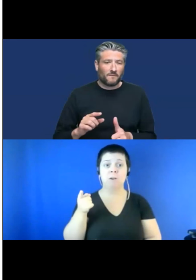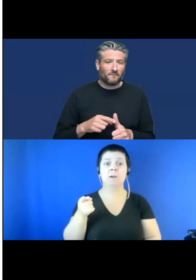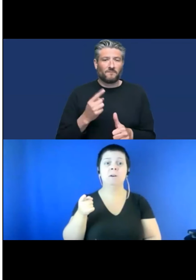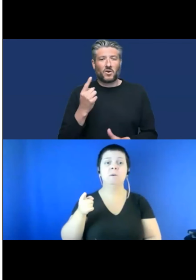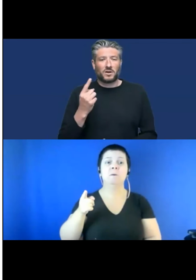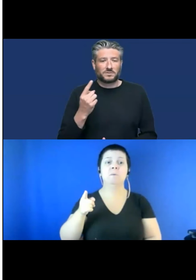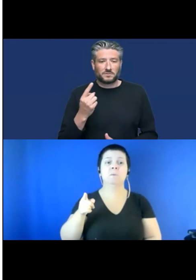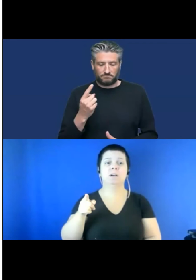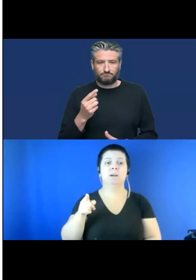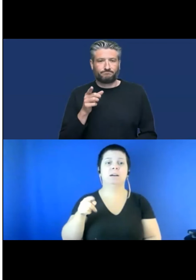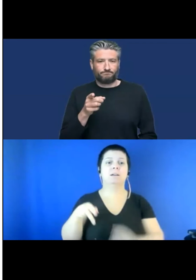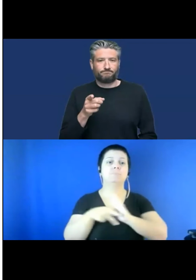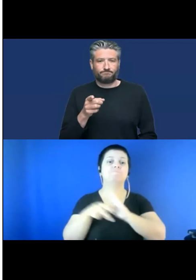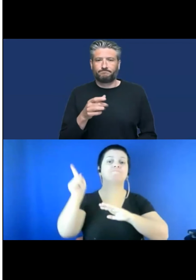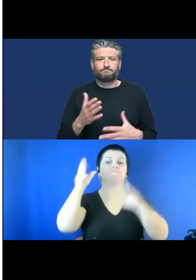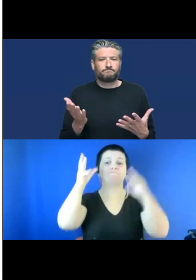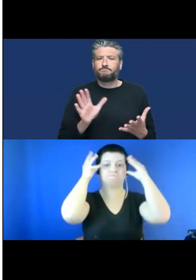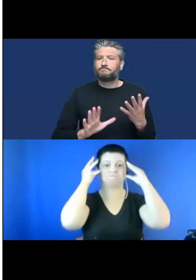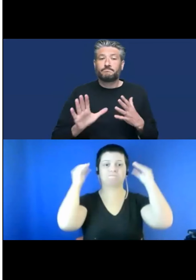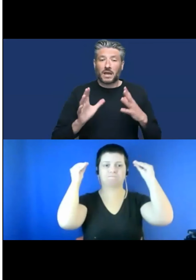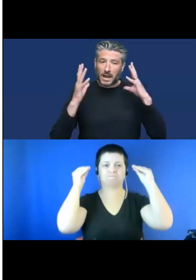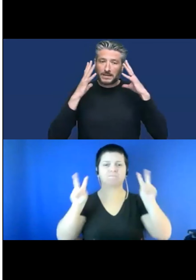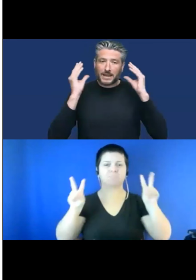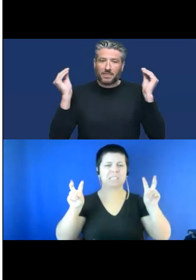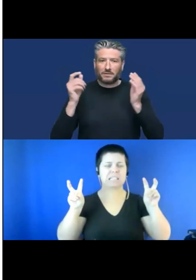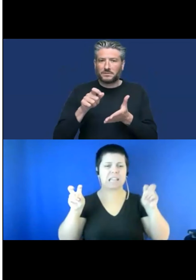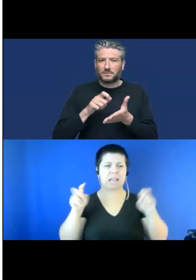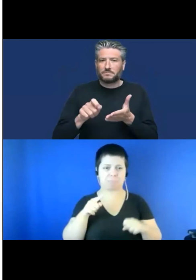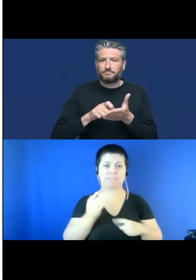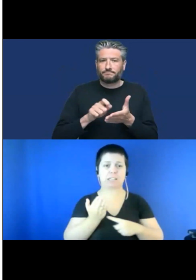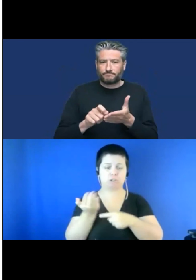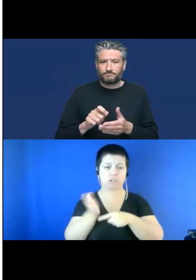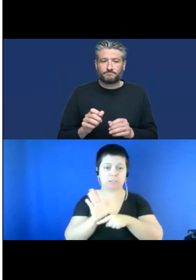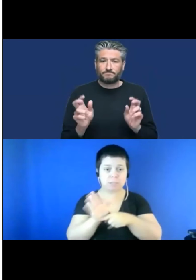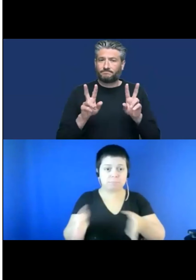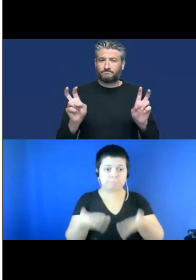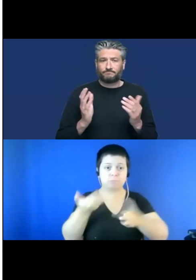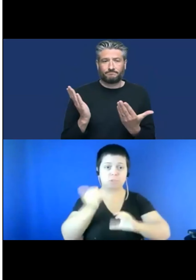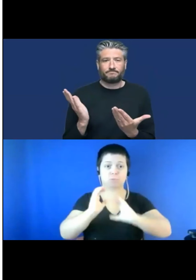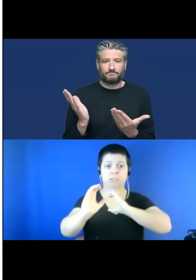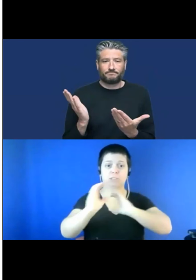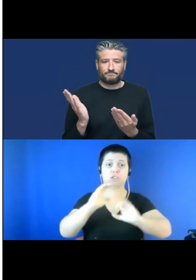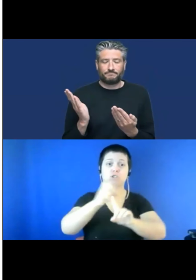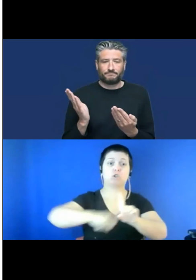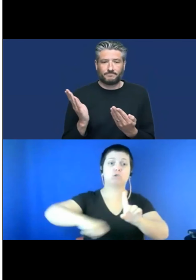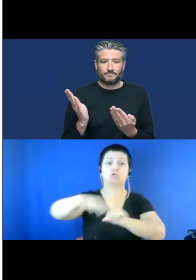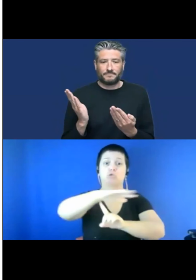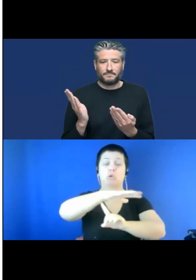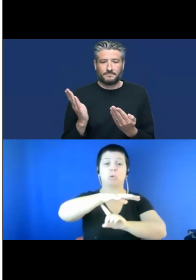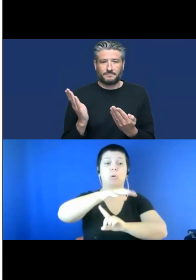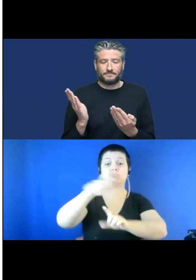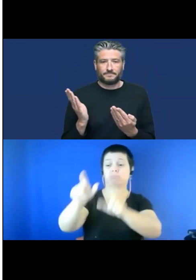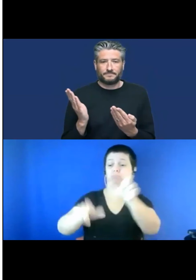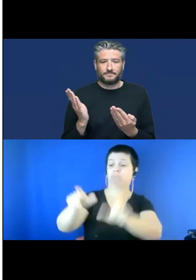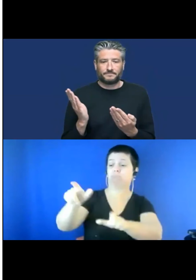comes from the Netherlands, entitled Assistive Technology to Promote Communication and Social Interaction for People with Deafblindness,